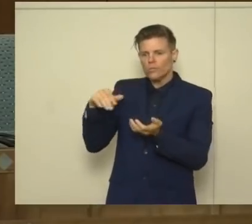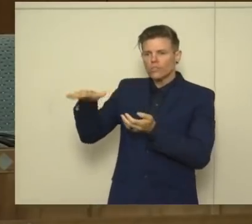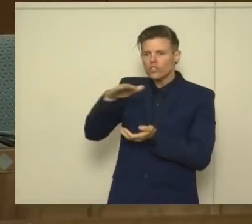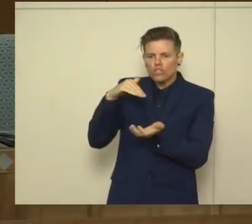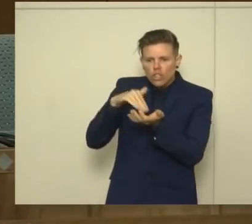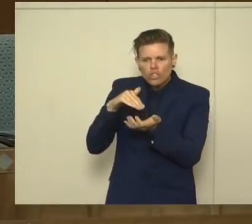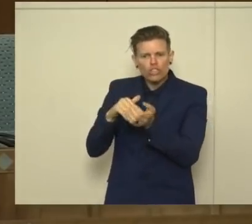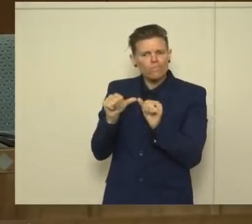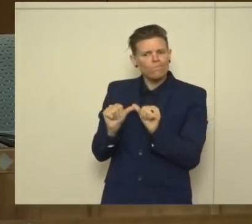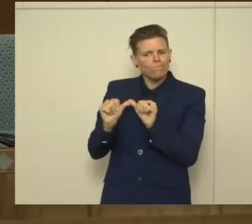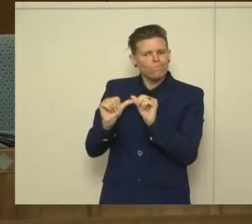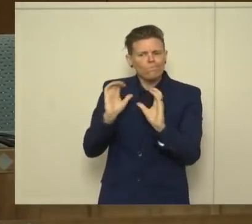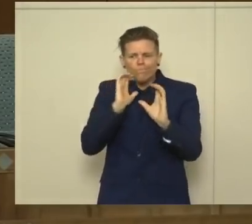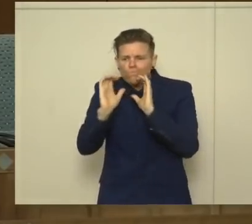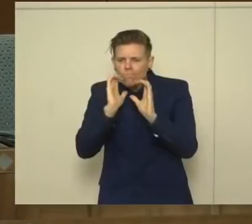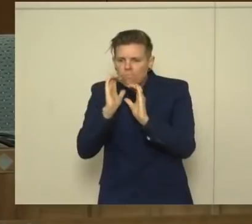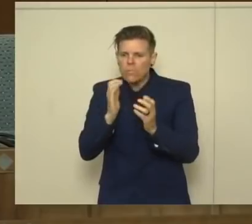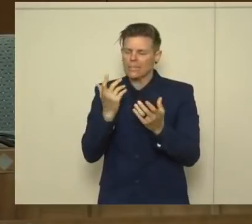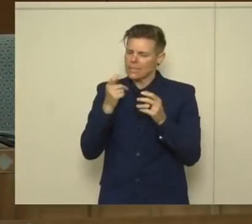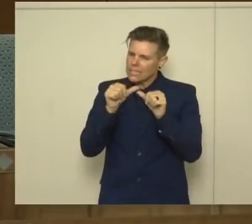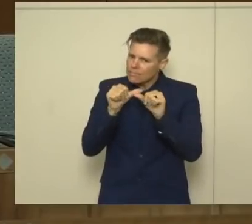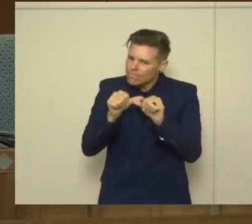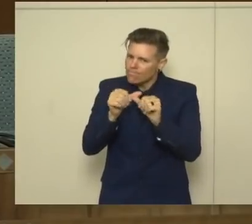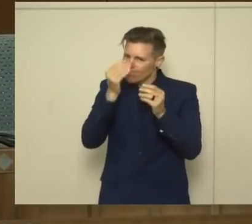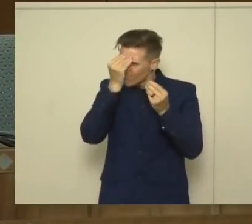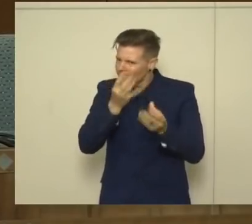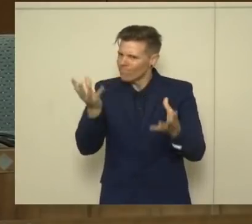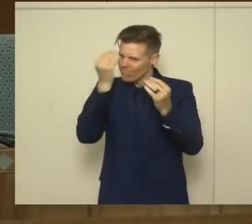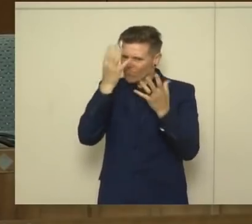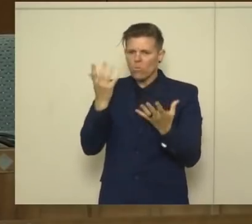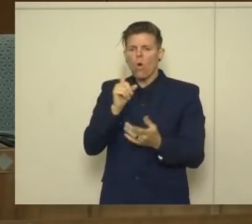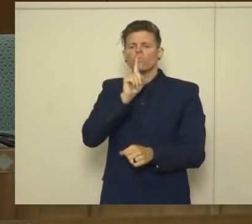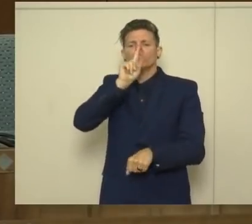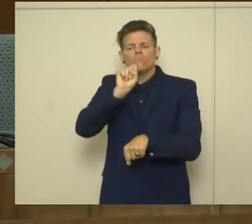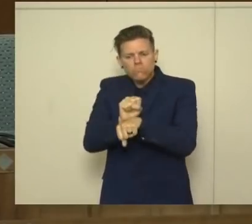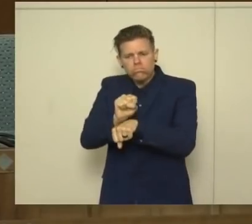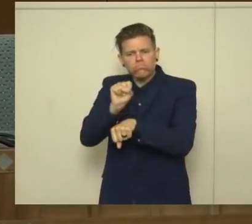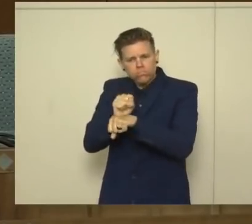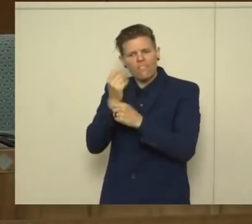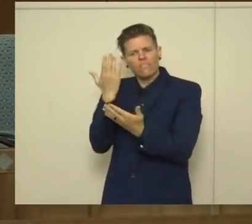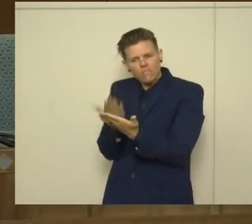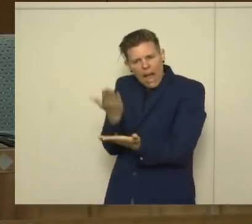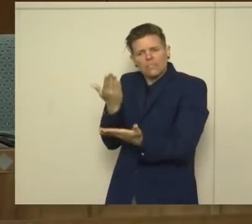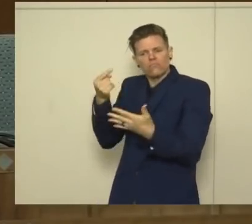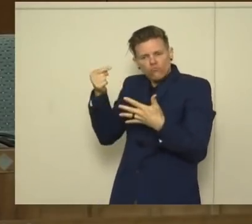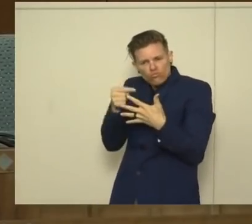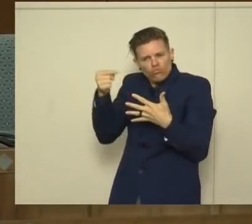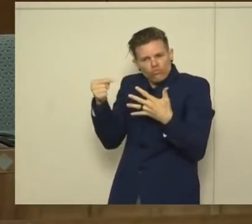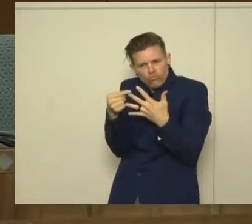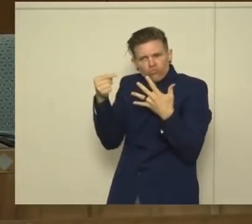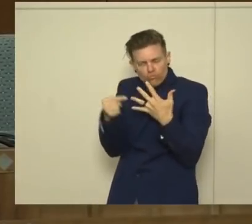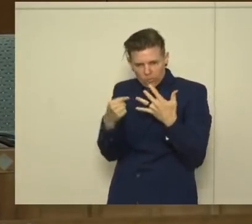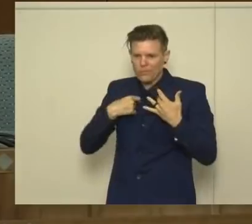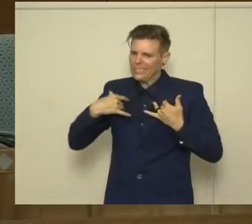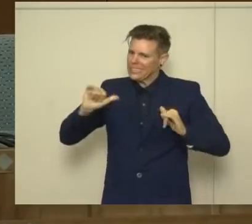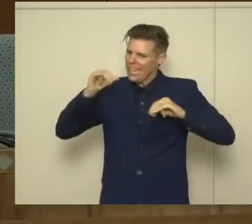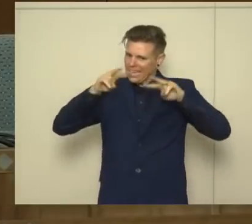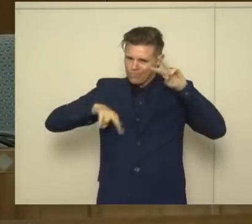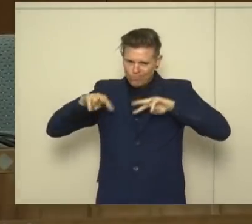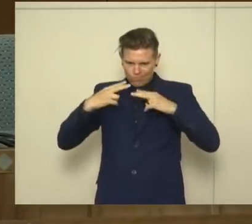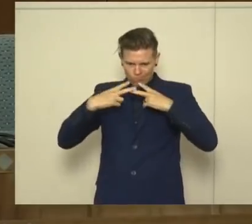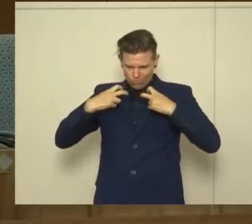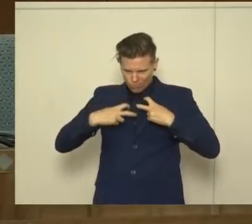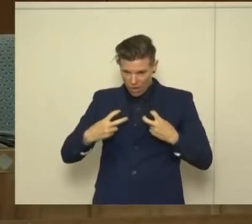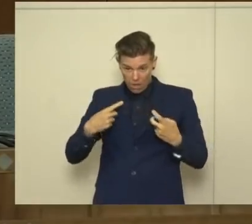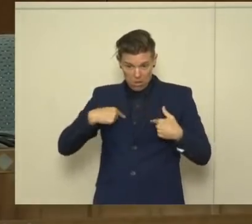effectively to all of us the facts about the vaccine, whether or not we each would benefit. I can tell you I'm getting